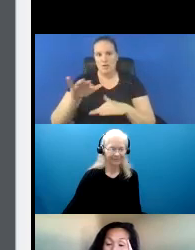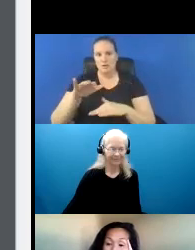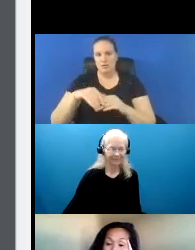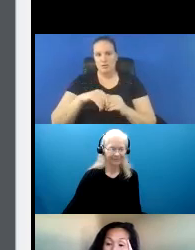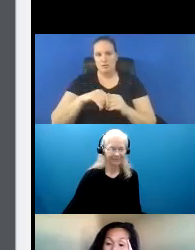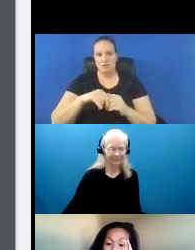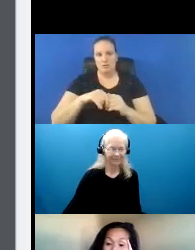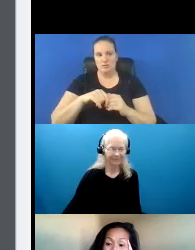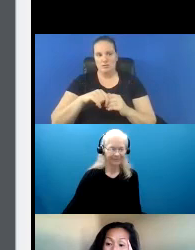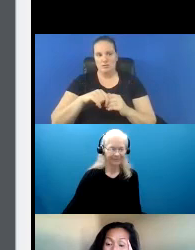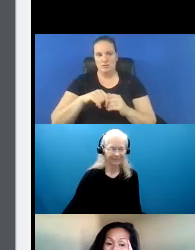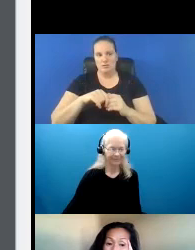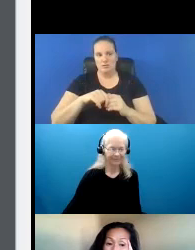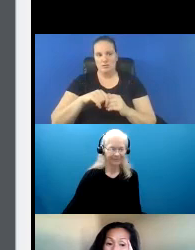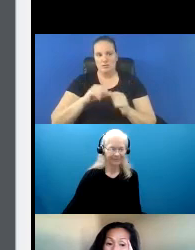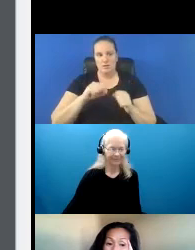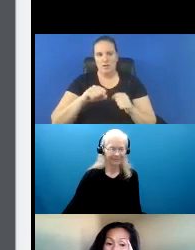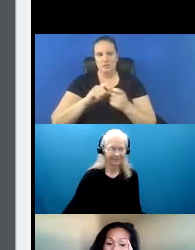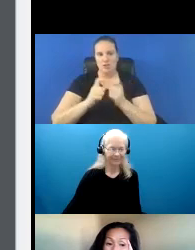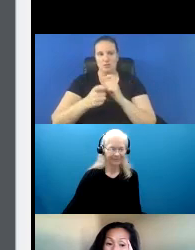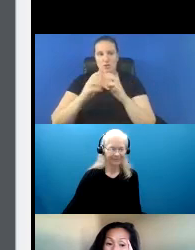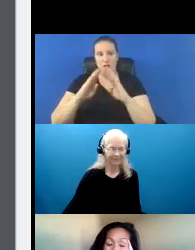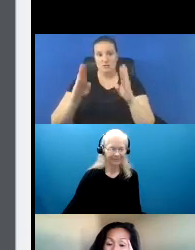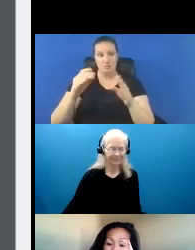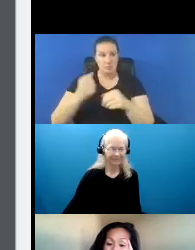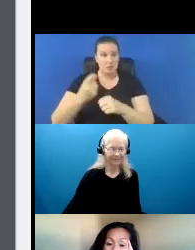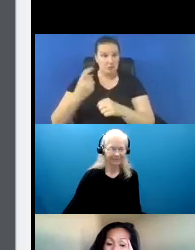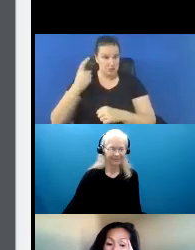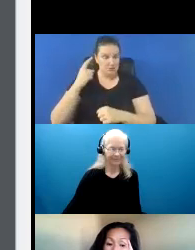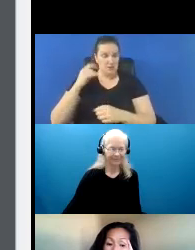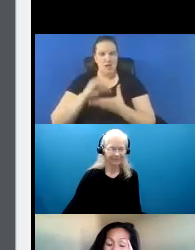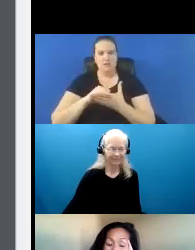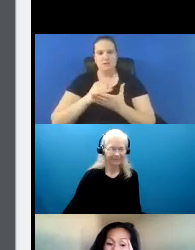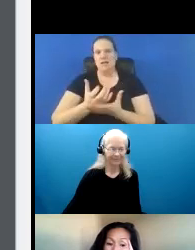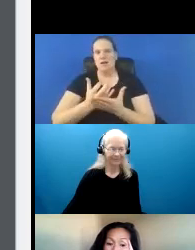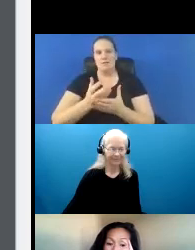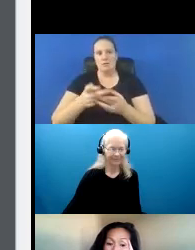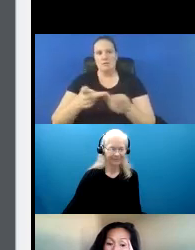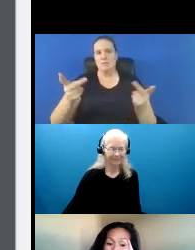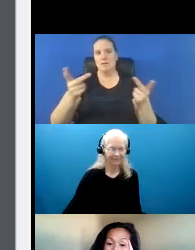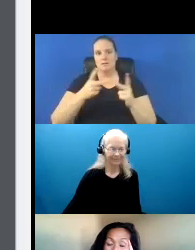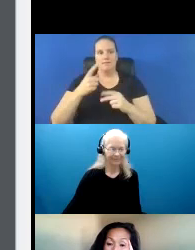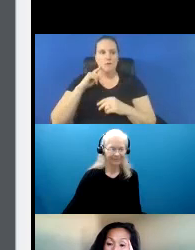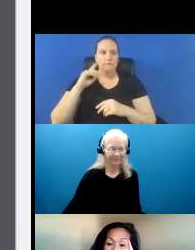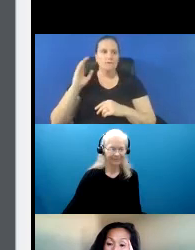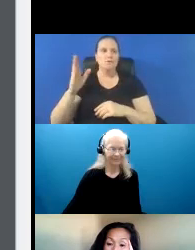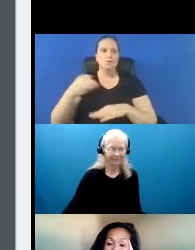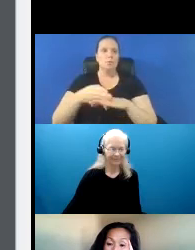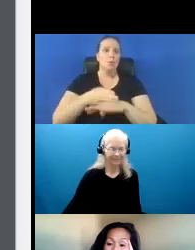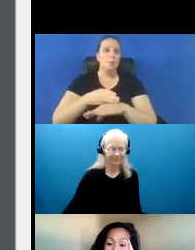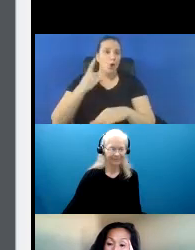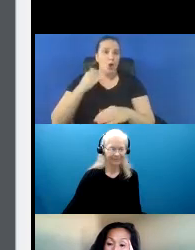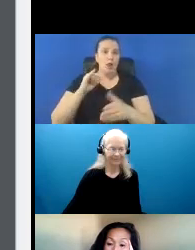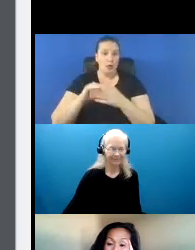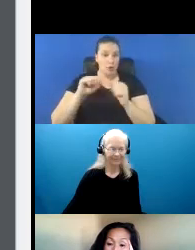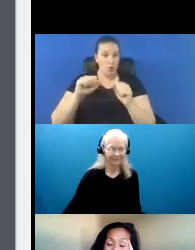into housing, it makes sense. But also, what's the desirability of those spaces? And what's the future improvements look like? And could they build